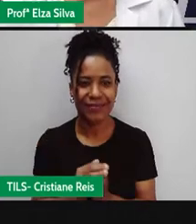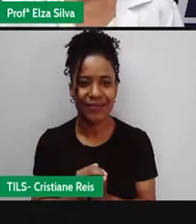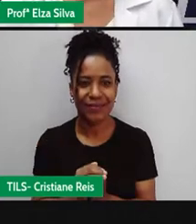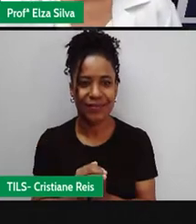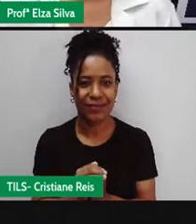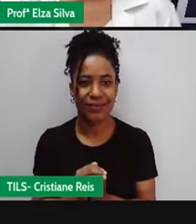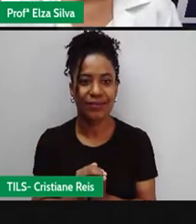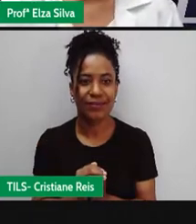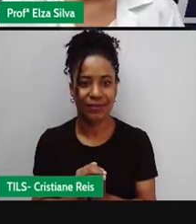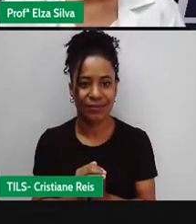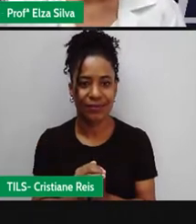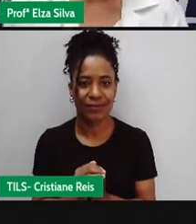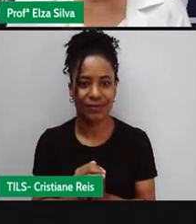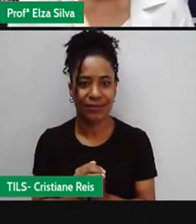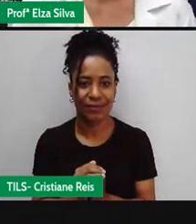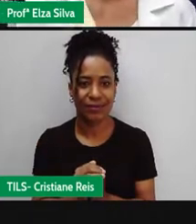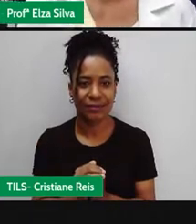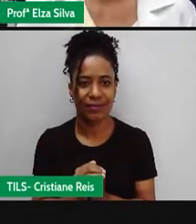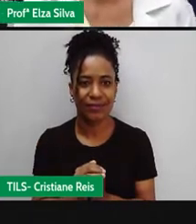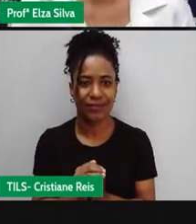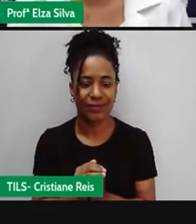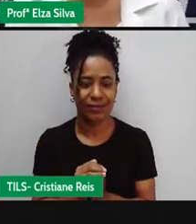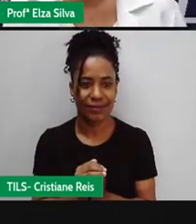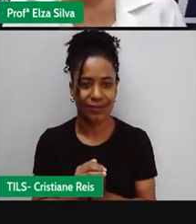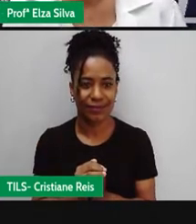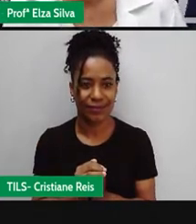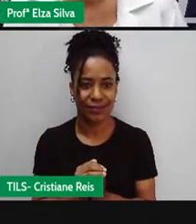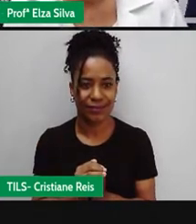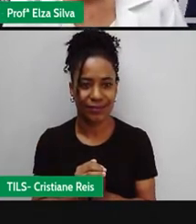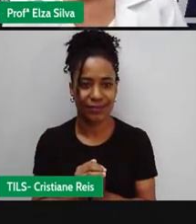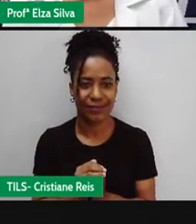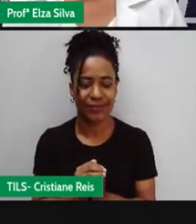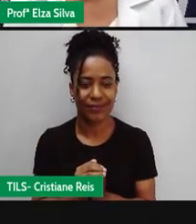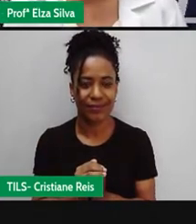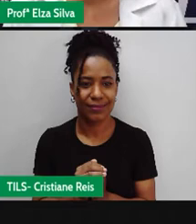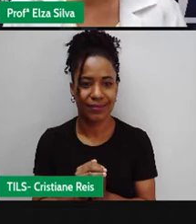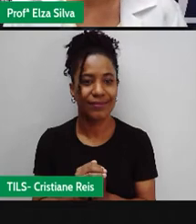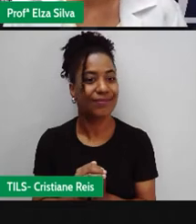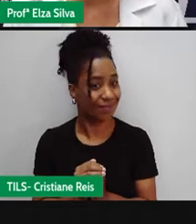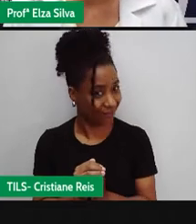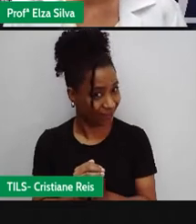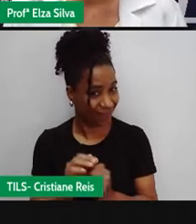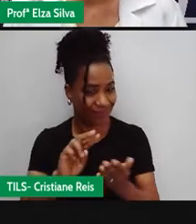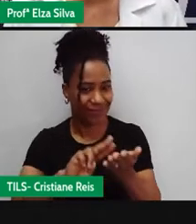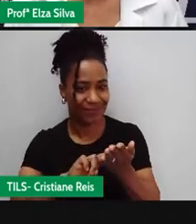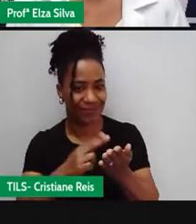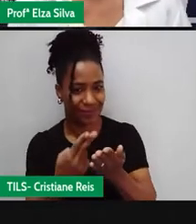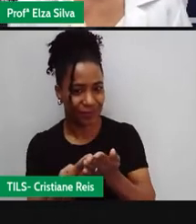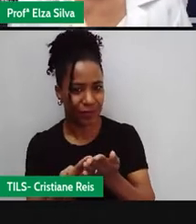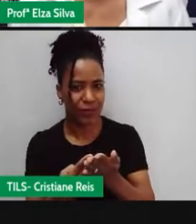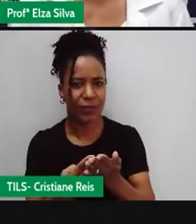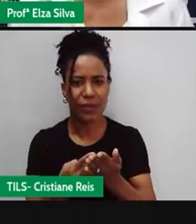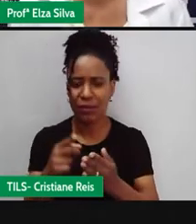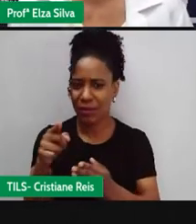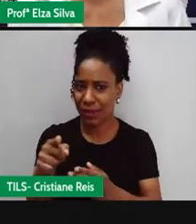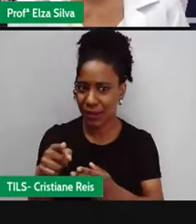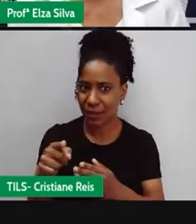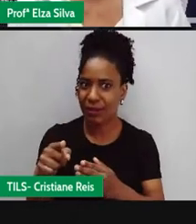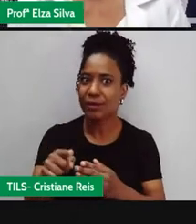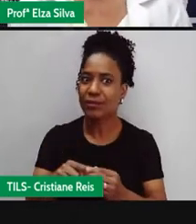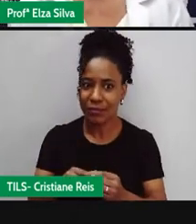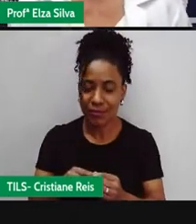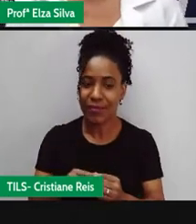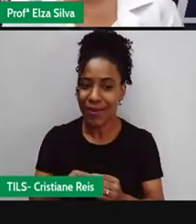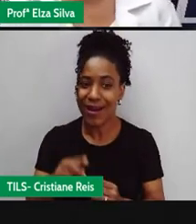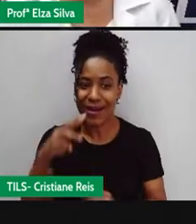It doesn't matter what I have get out of Missão Impossível O que você sabe sobre o